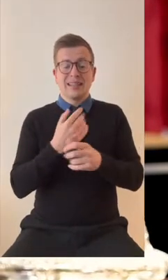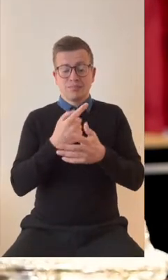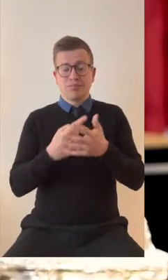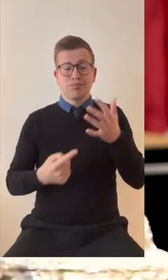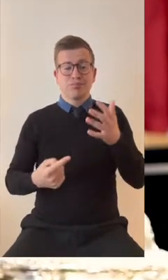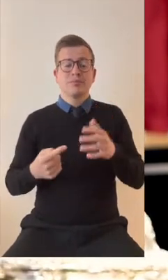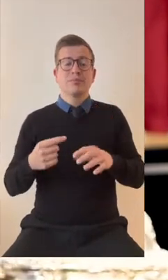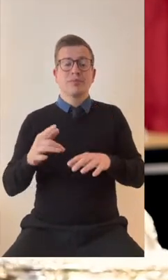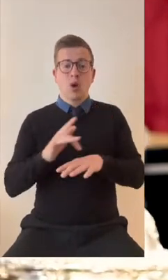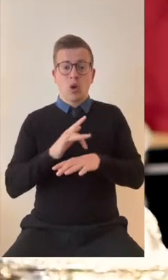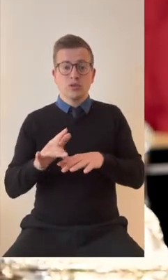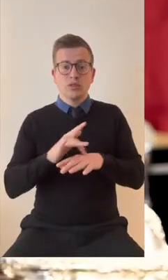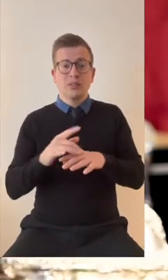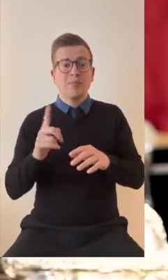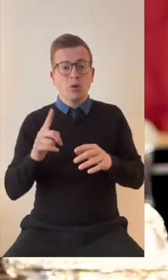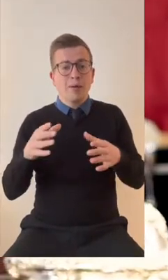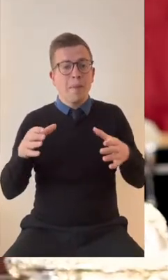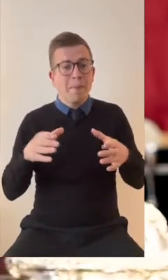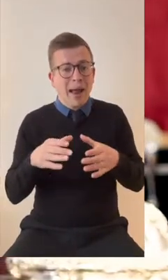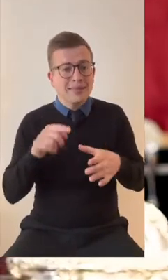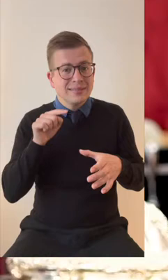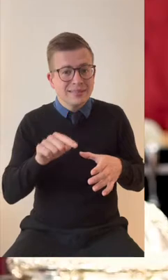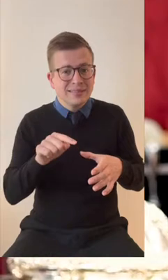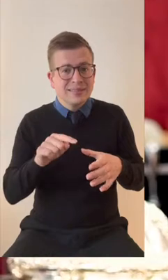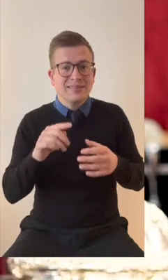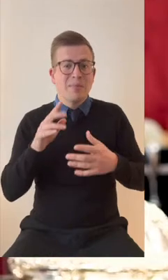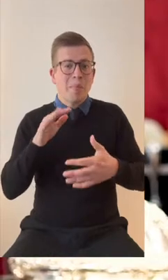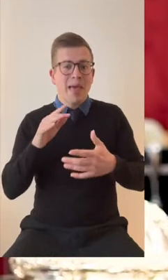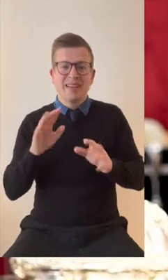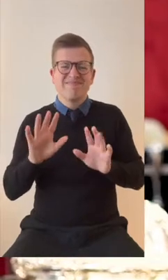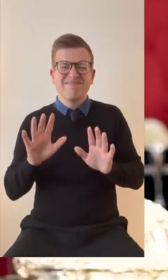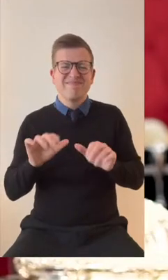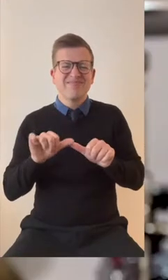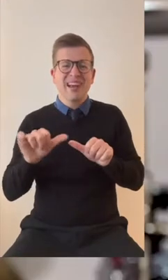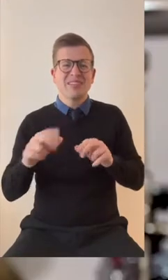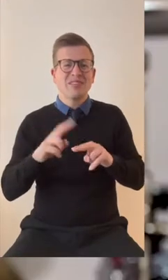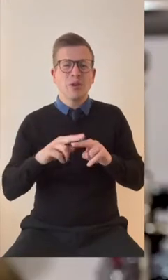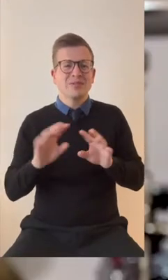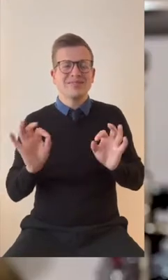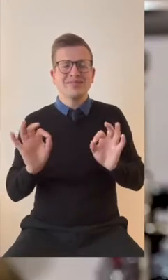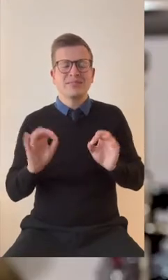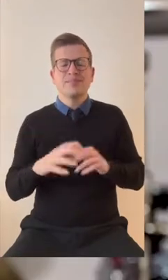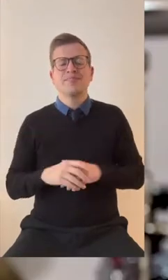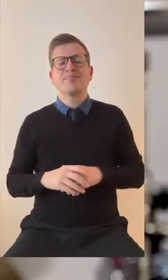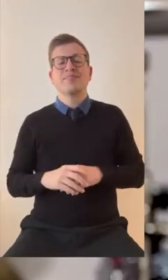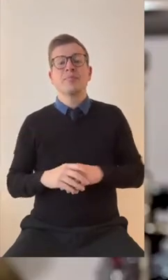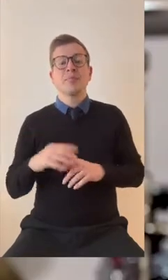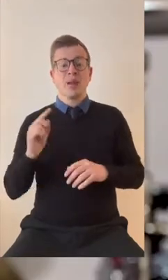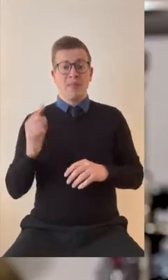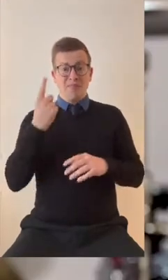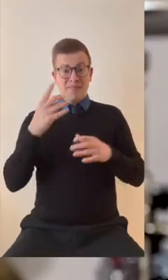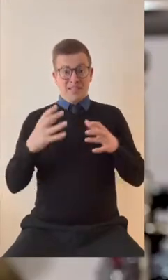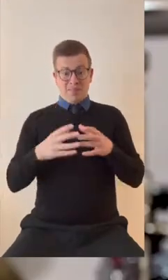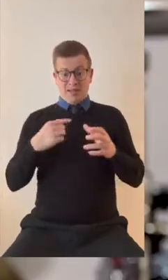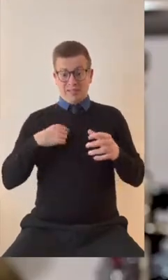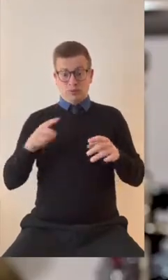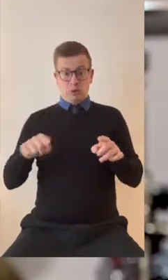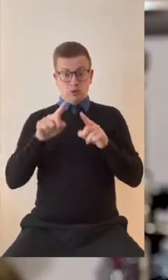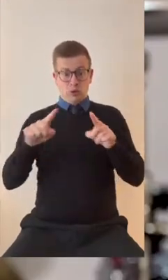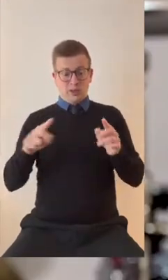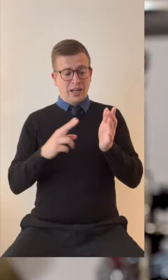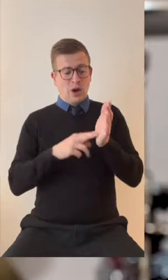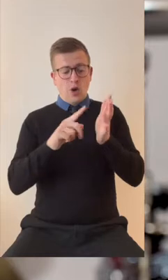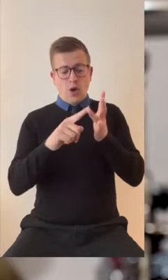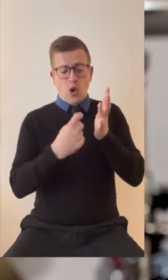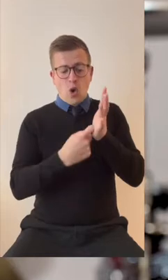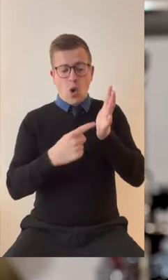that. But in terms of band playing, none really after Foden's. Well, the first band I started as conductor was Northup